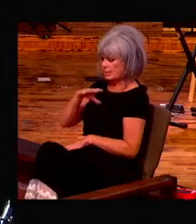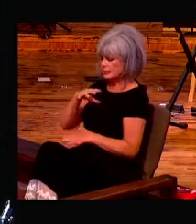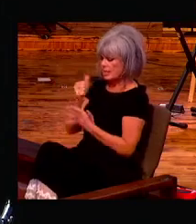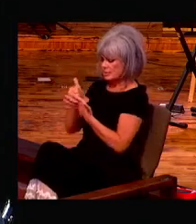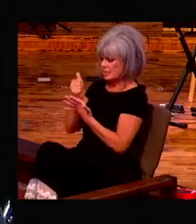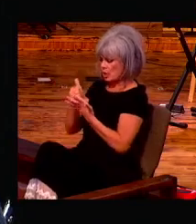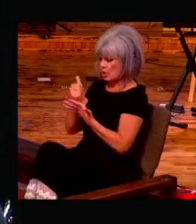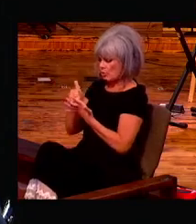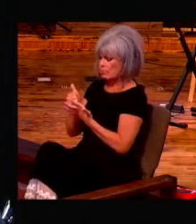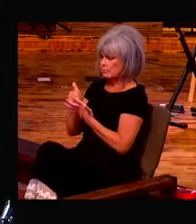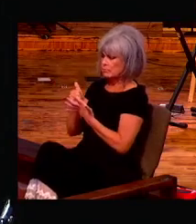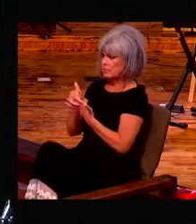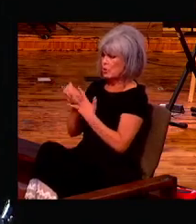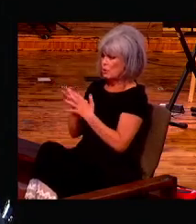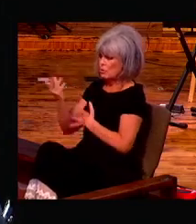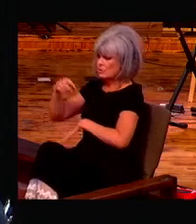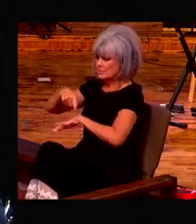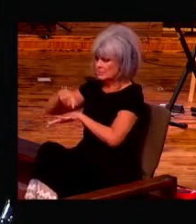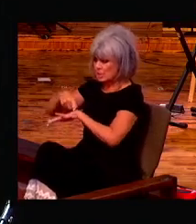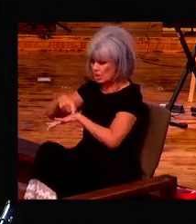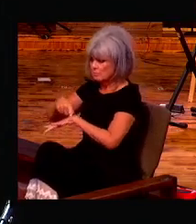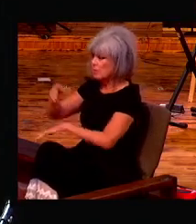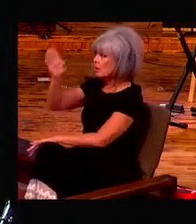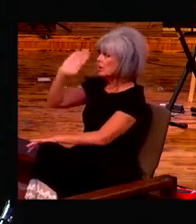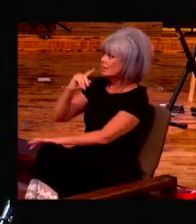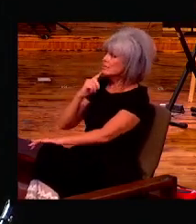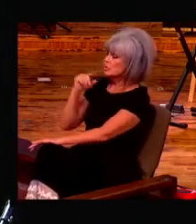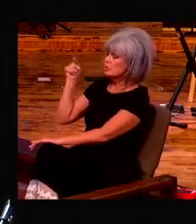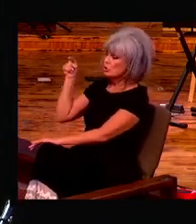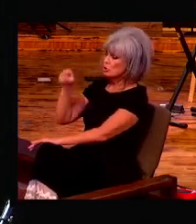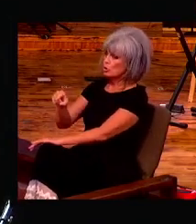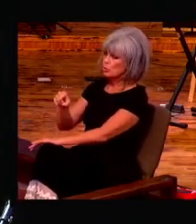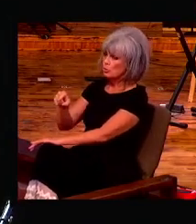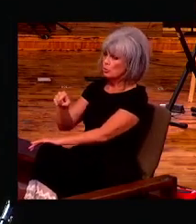and says, you are the man.